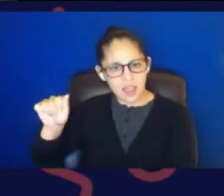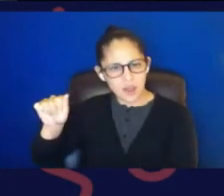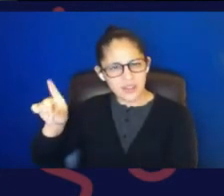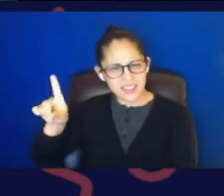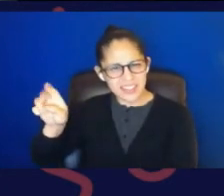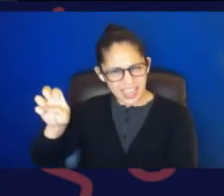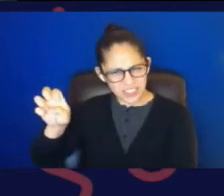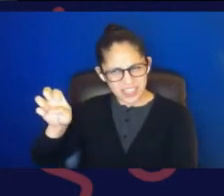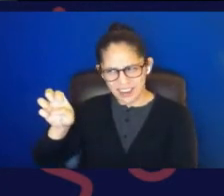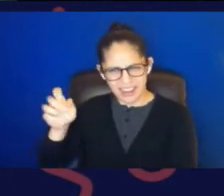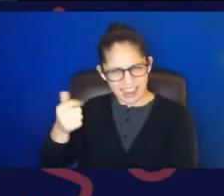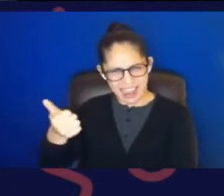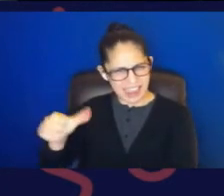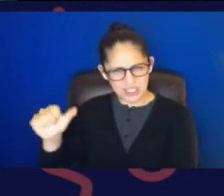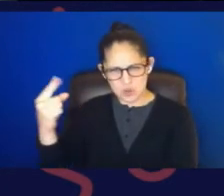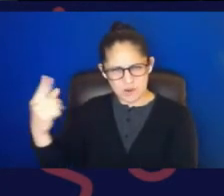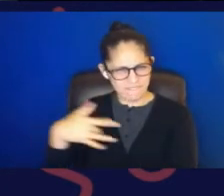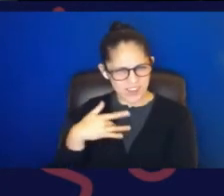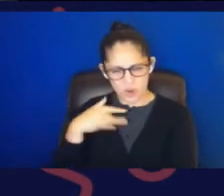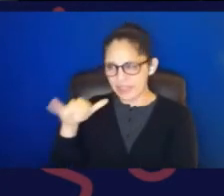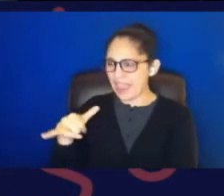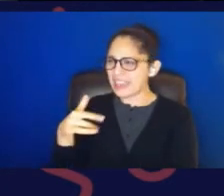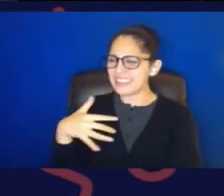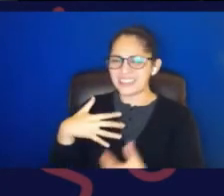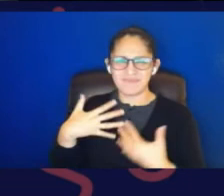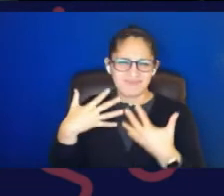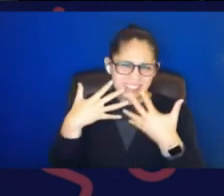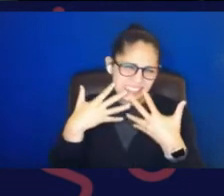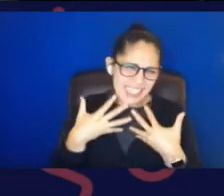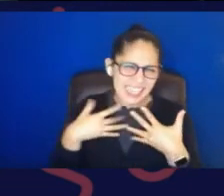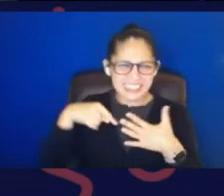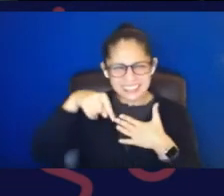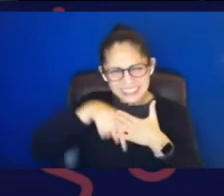of melancholic love and longing.